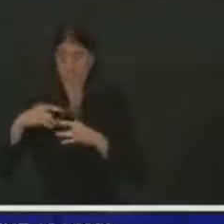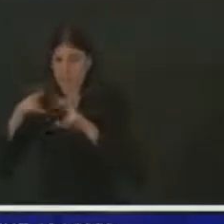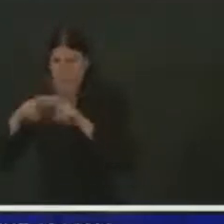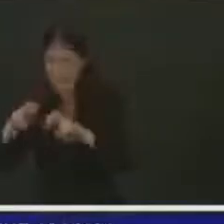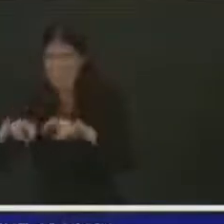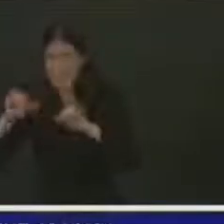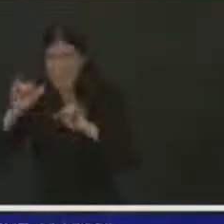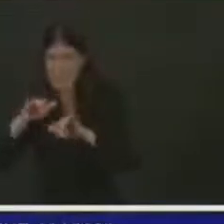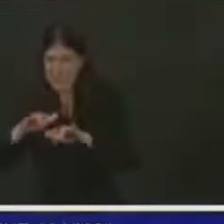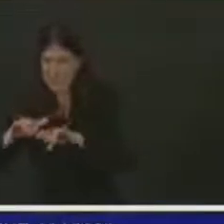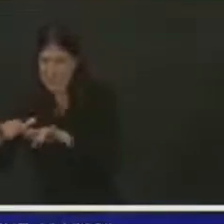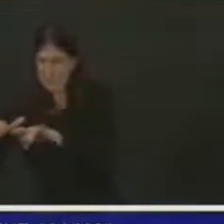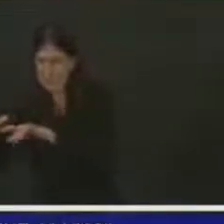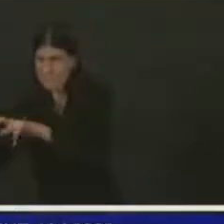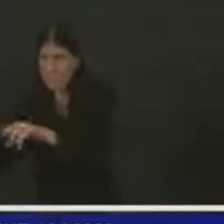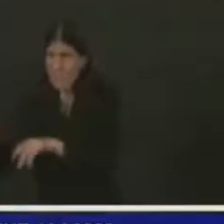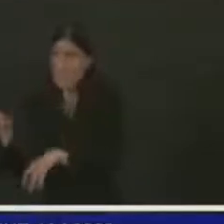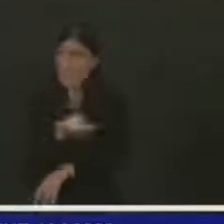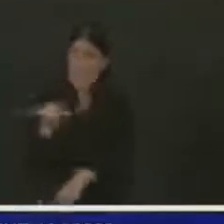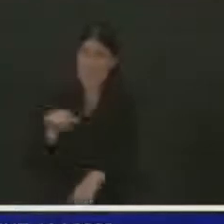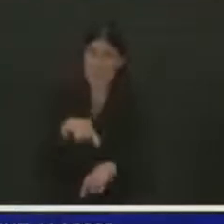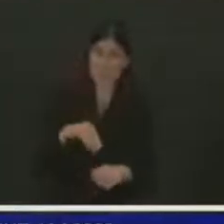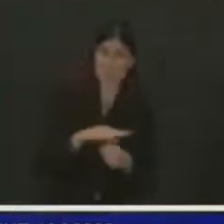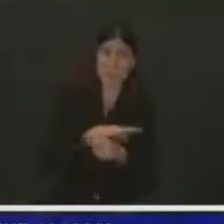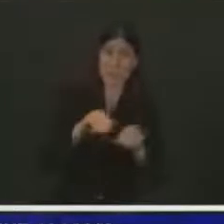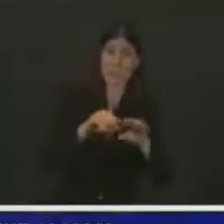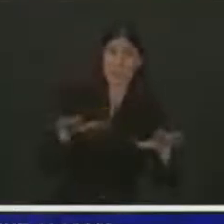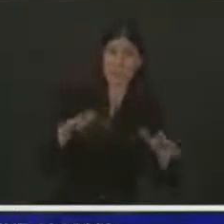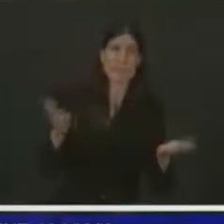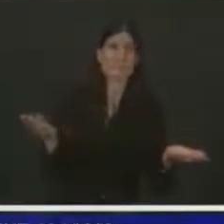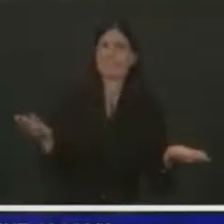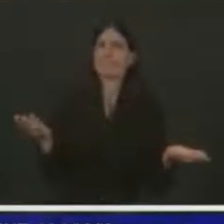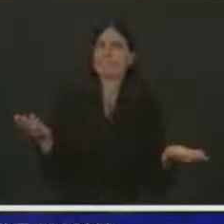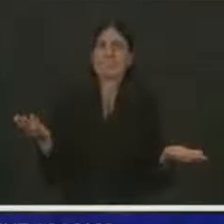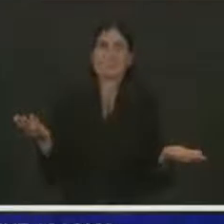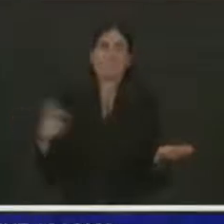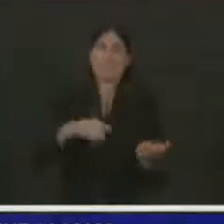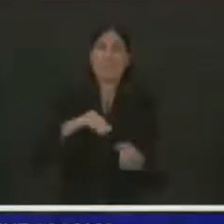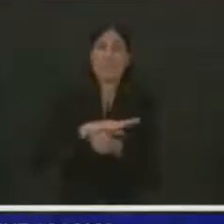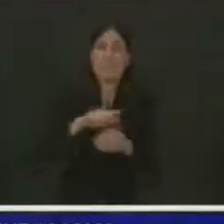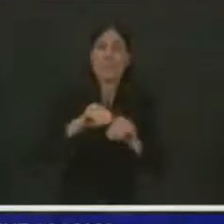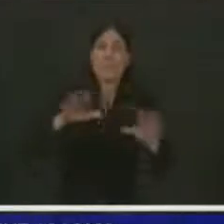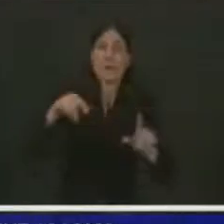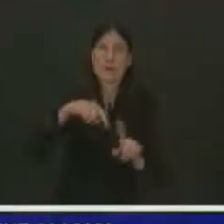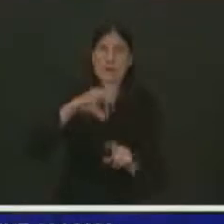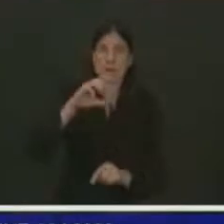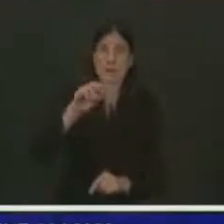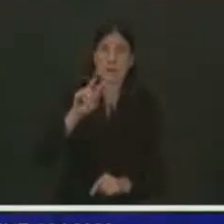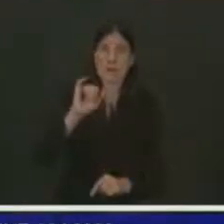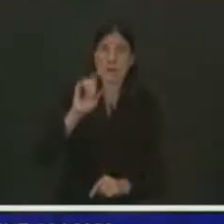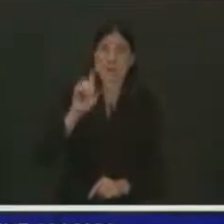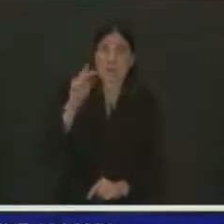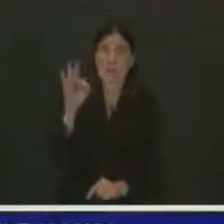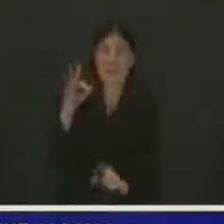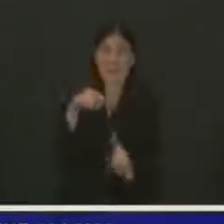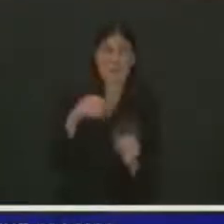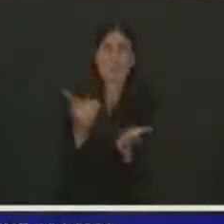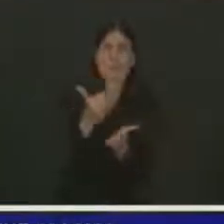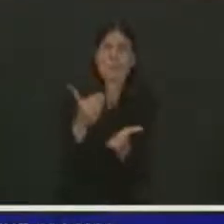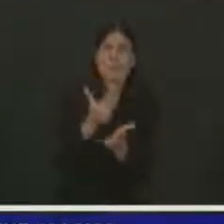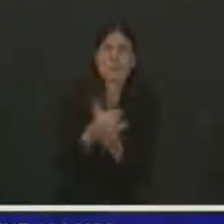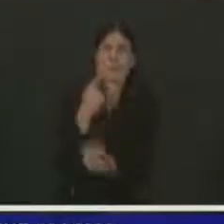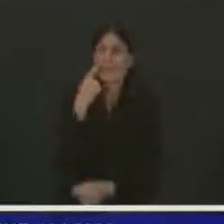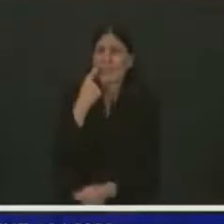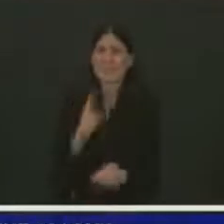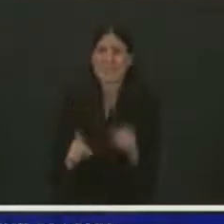with much thanks to our COVID-19 testing and validation task force, who are